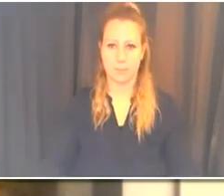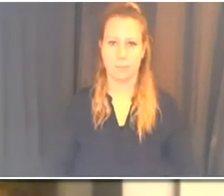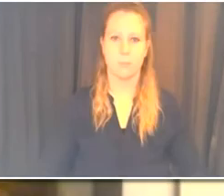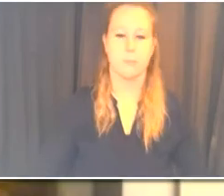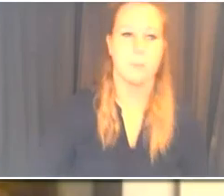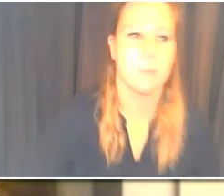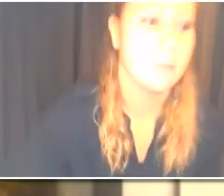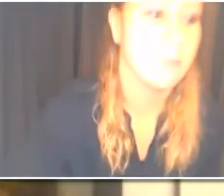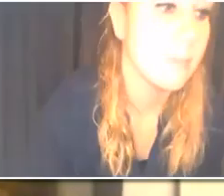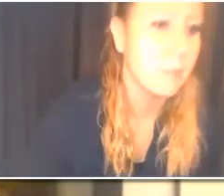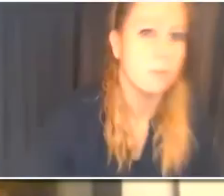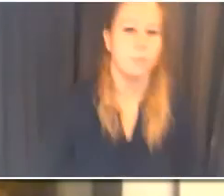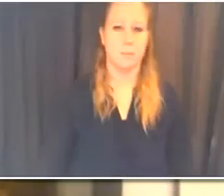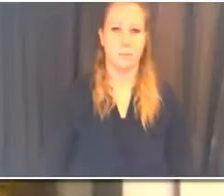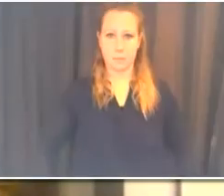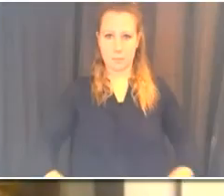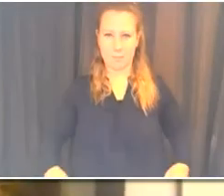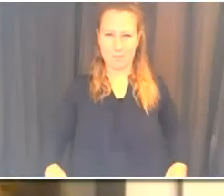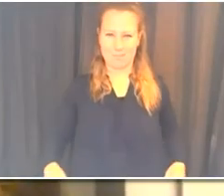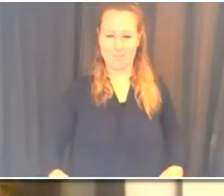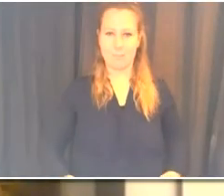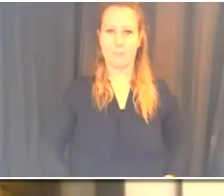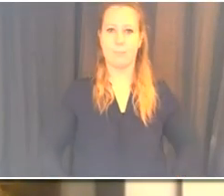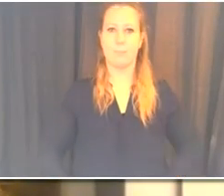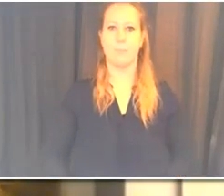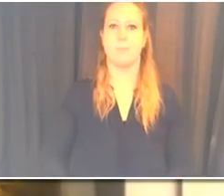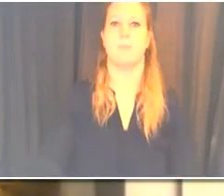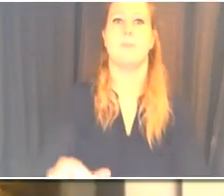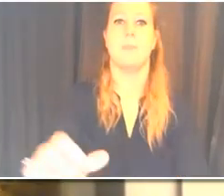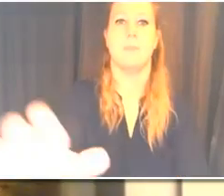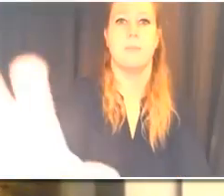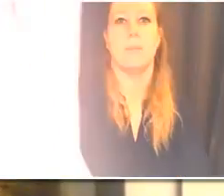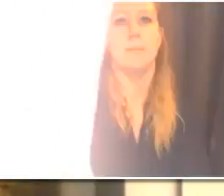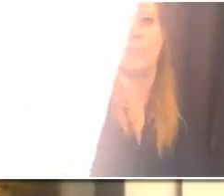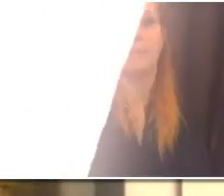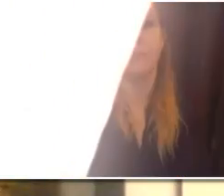next witness excuse me the next Witness is Enrique